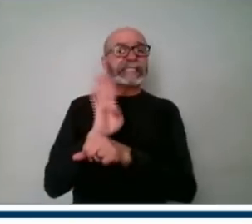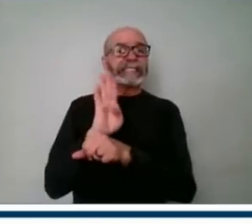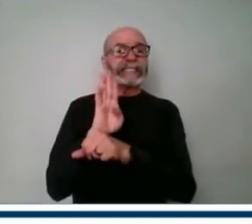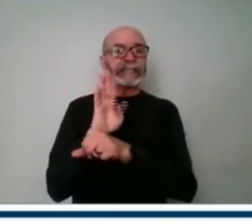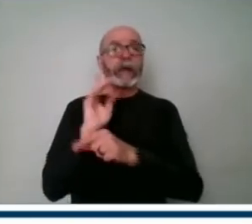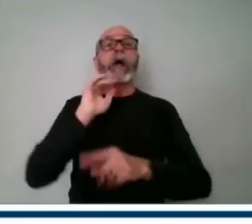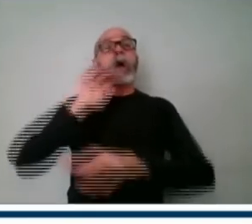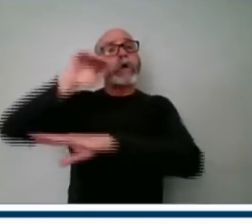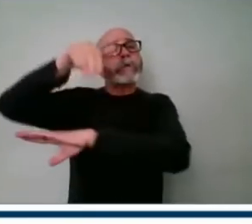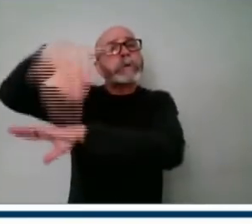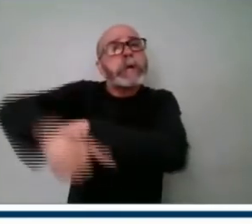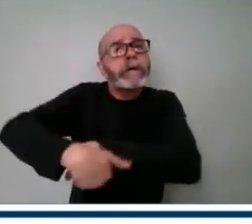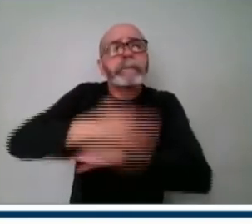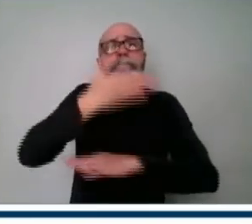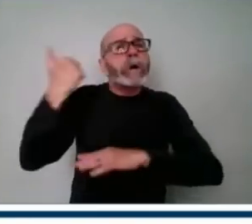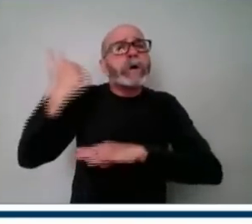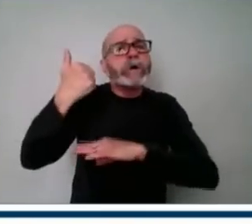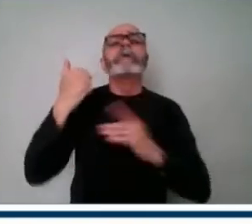busy on the phone line.